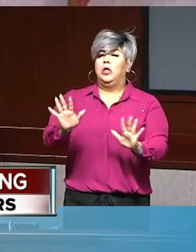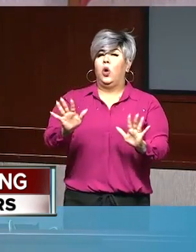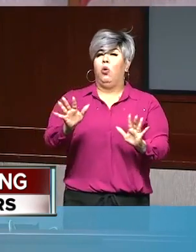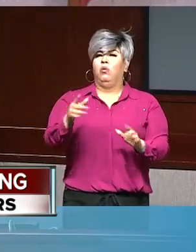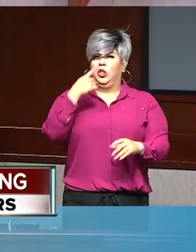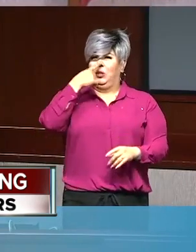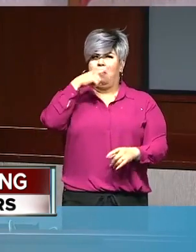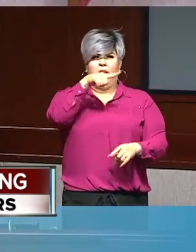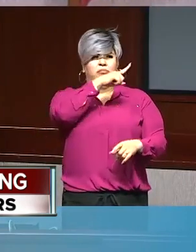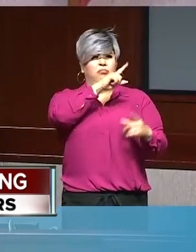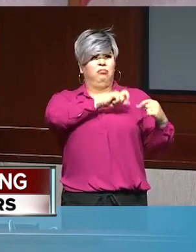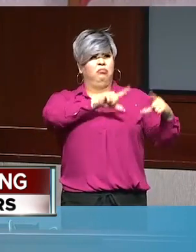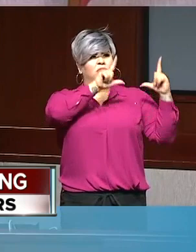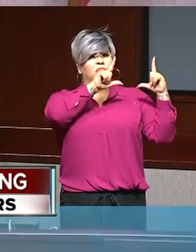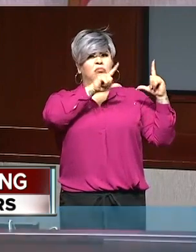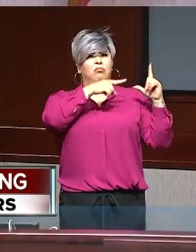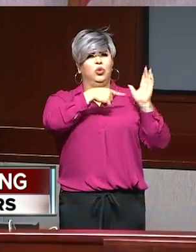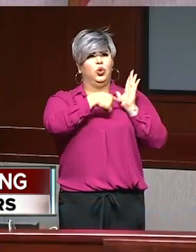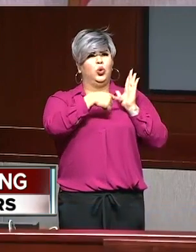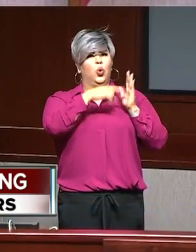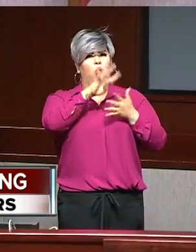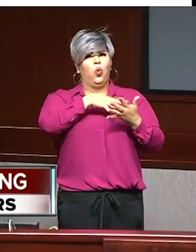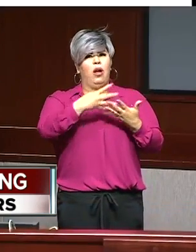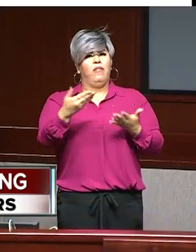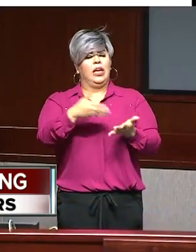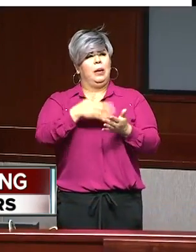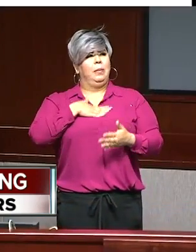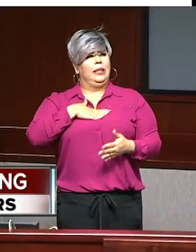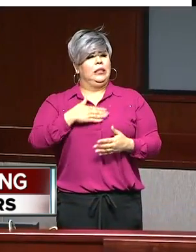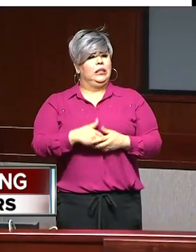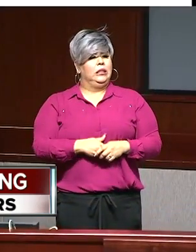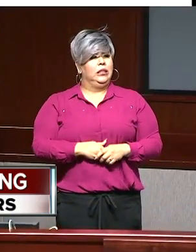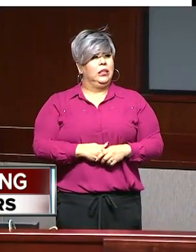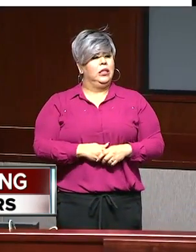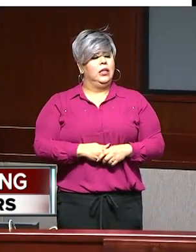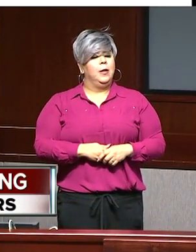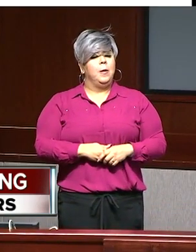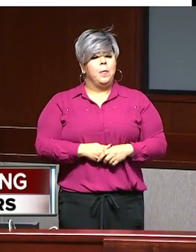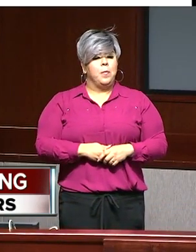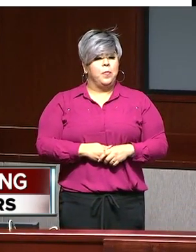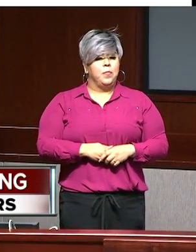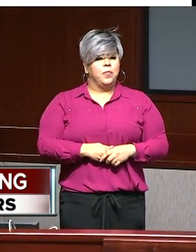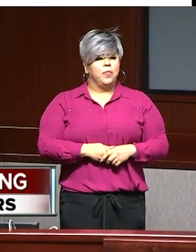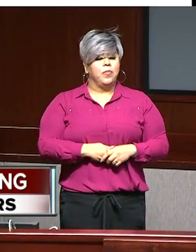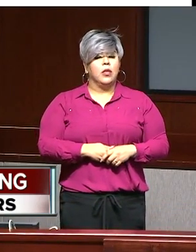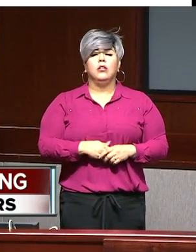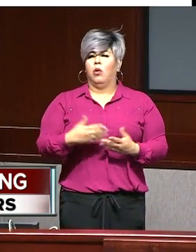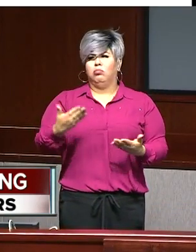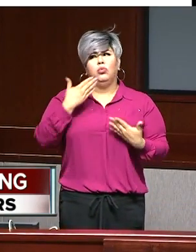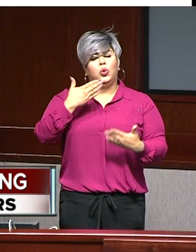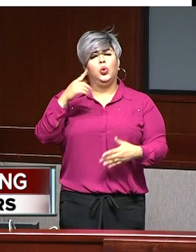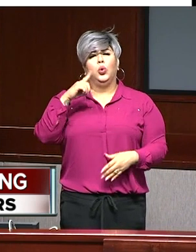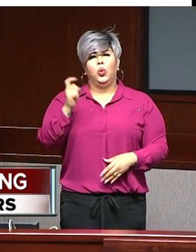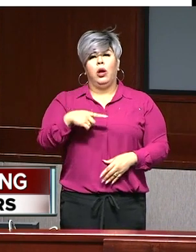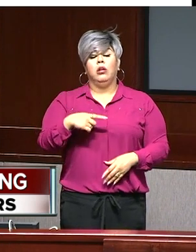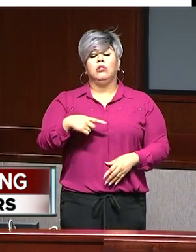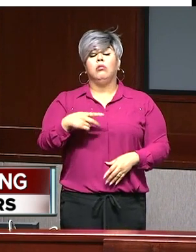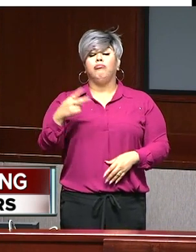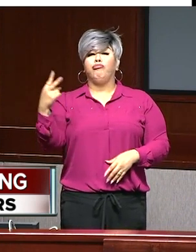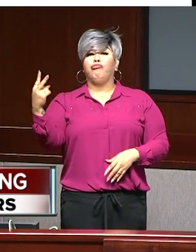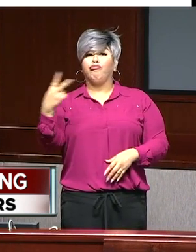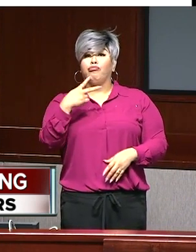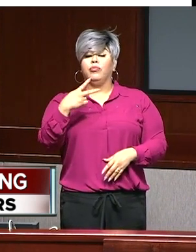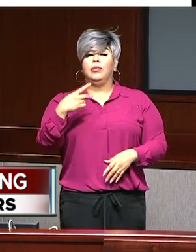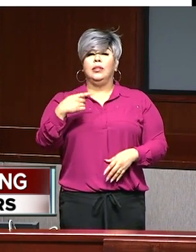show the graph again, could KGov turn on that model so that we could see that? So great question. If you look at the